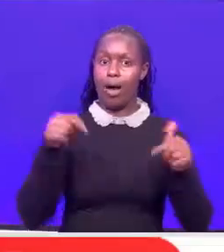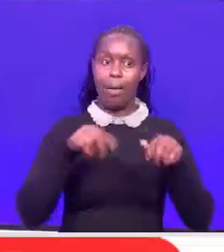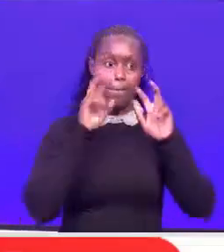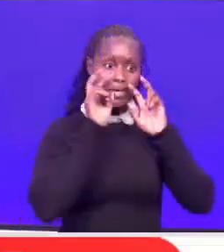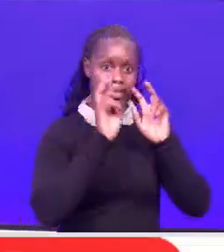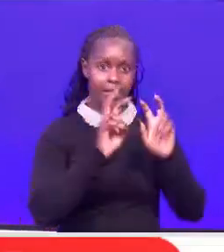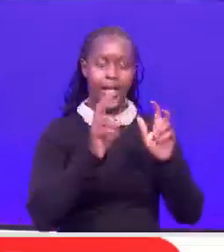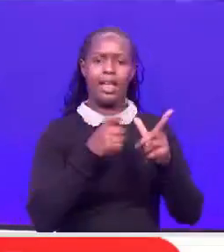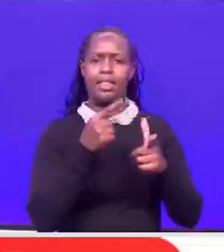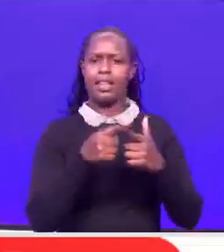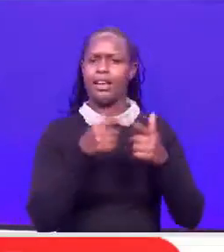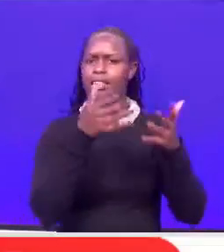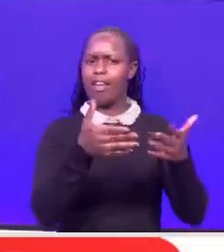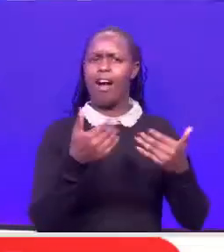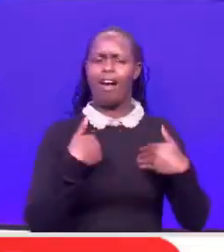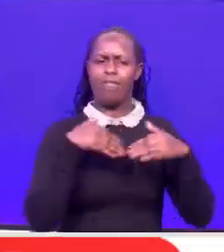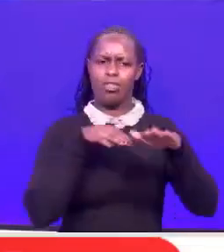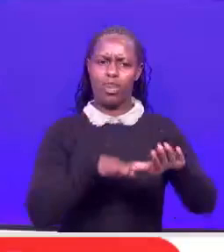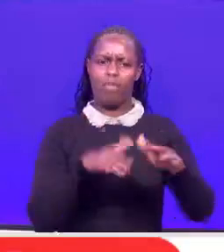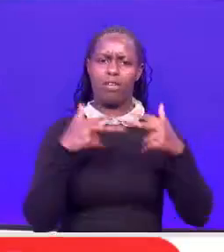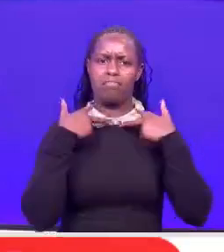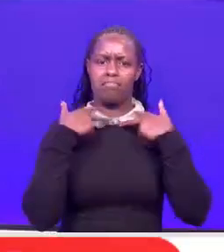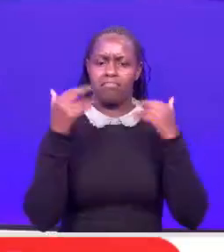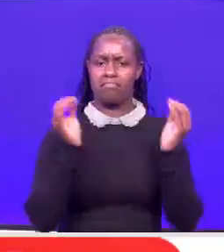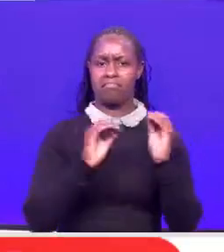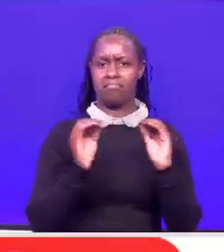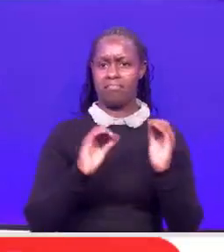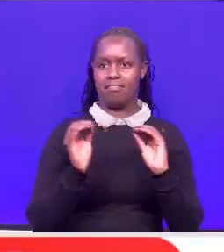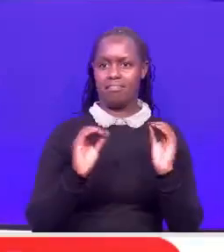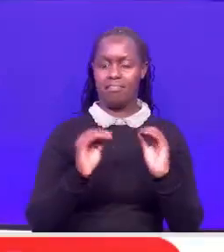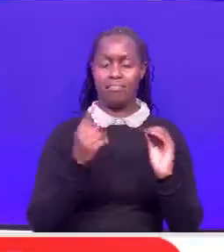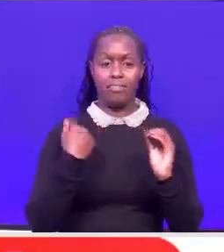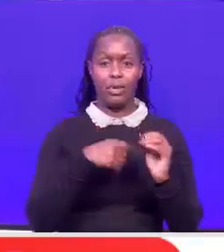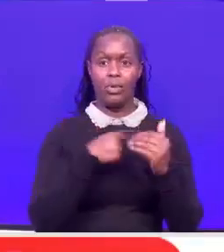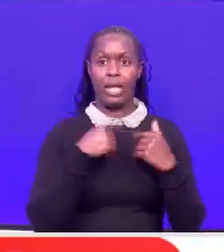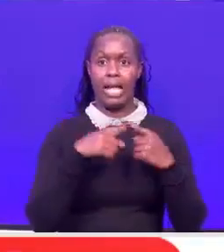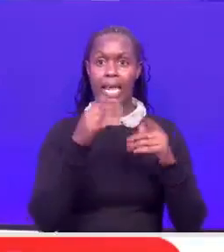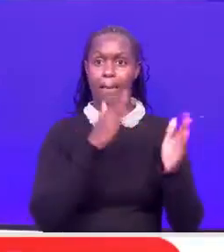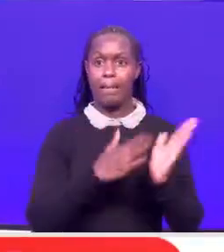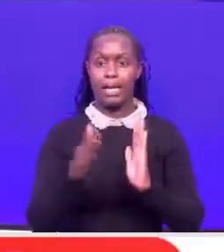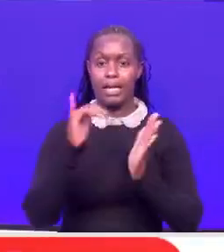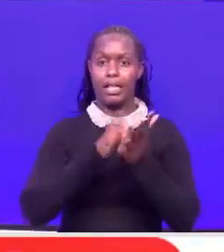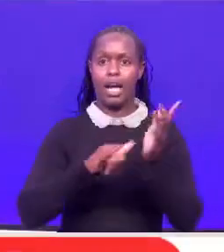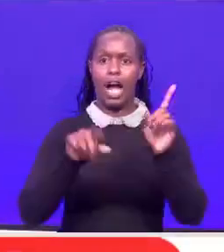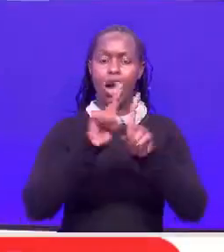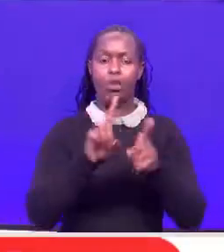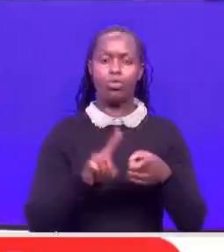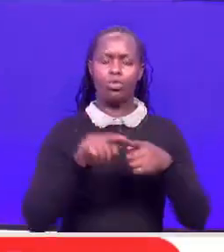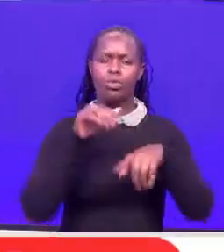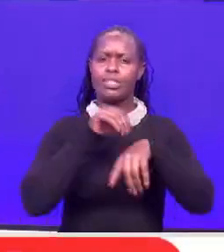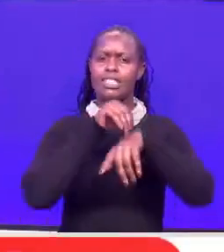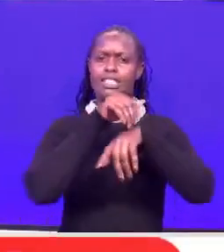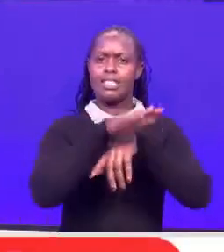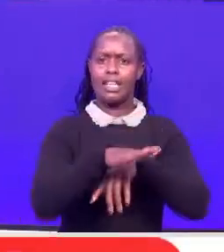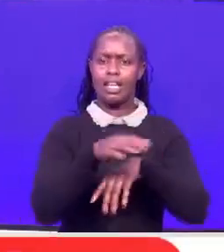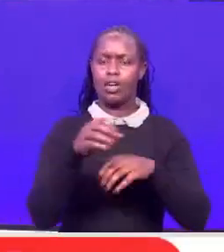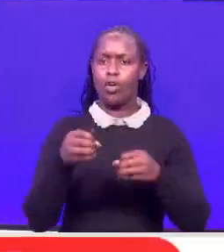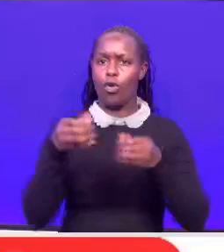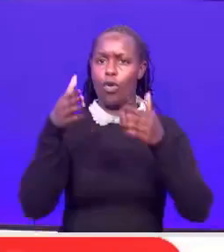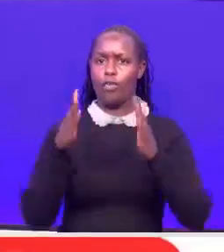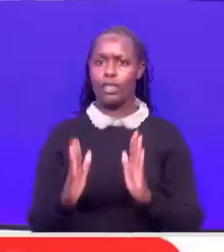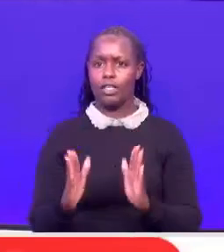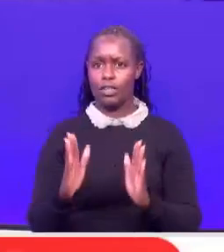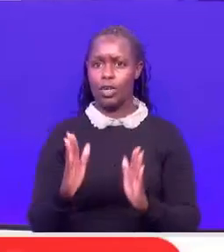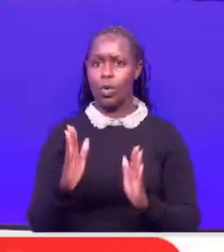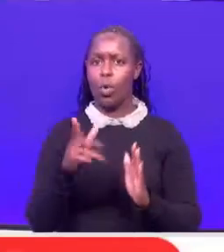It was flowing very well. That was just because of the plan that we had, and that the deployment of the officers whom we